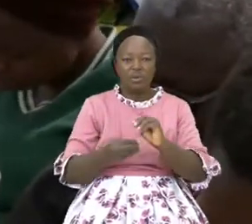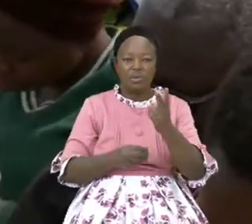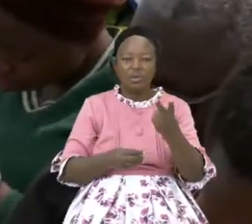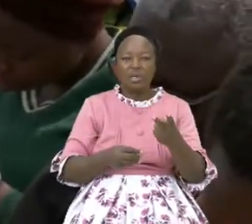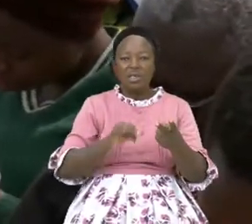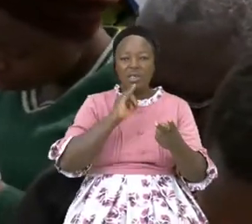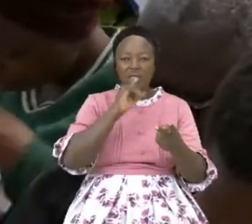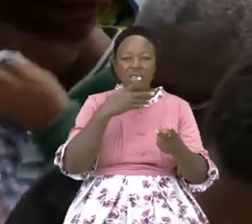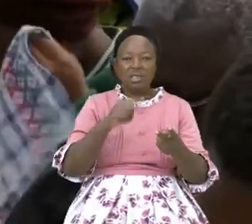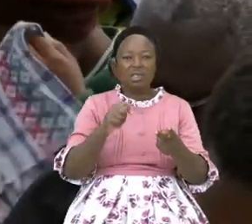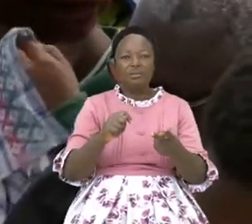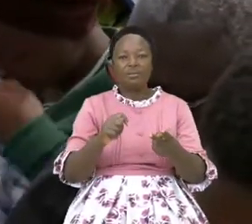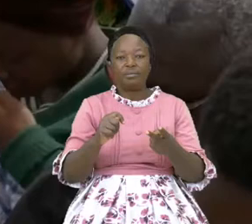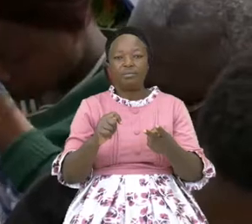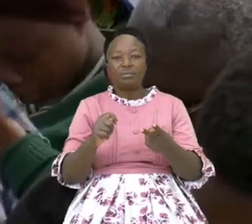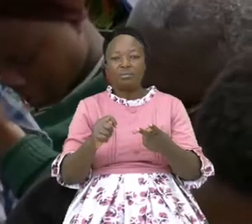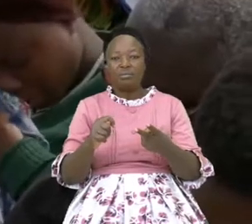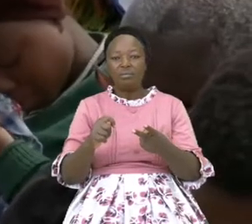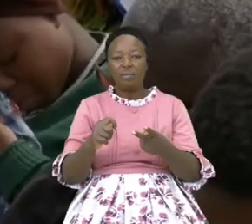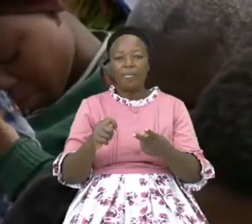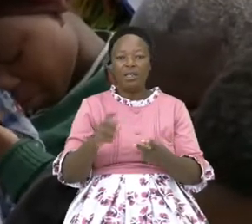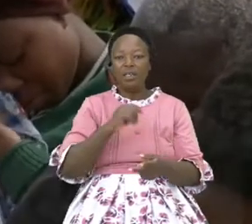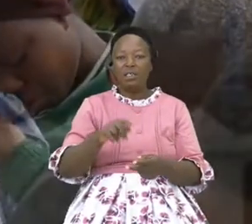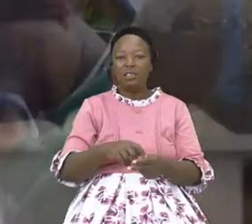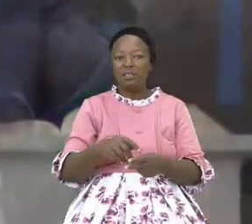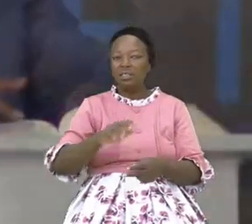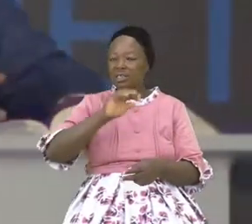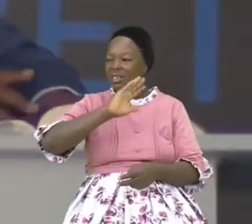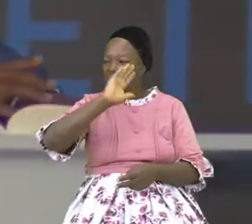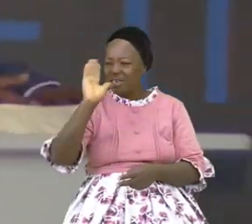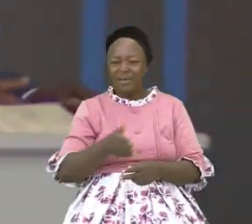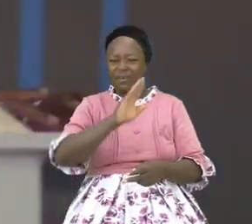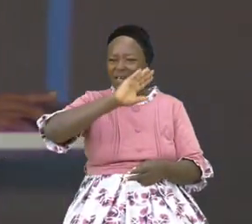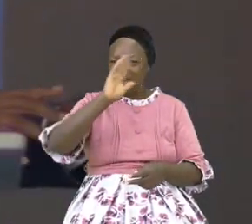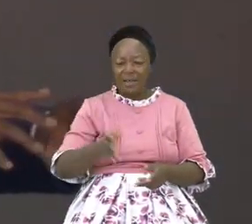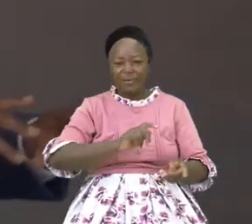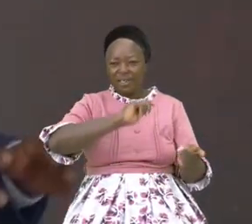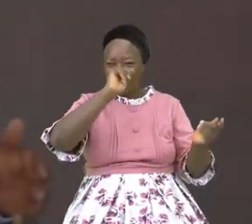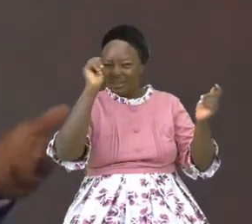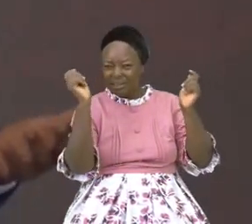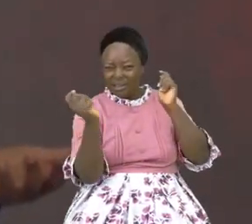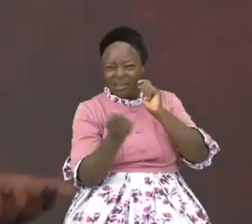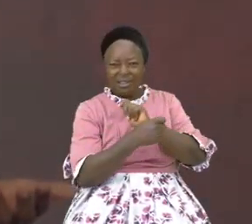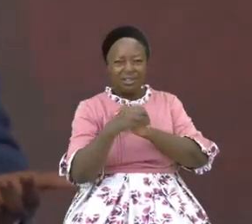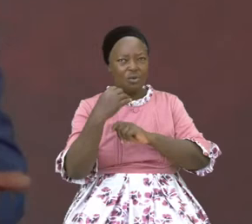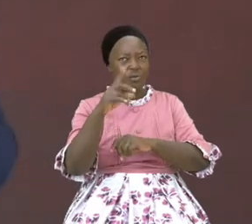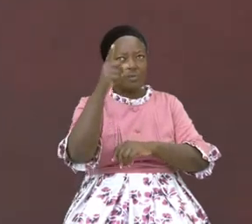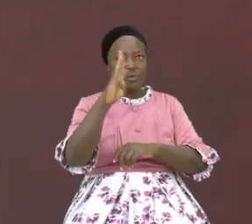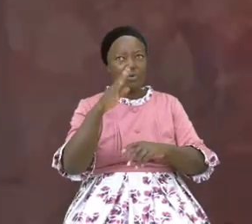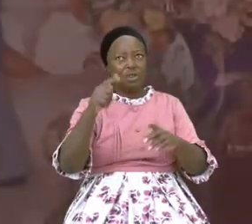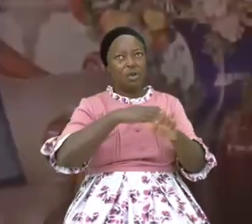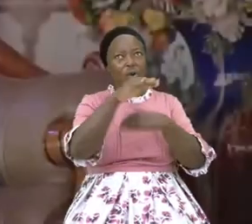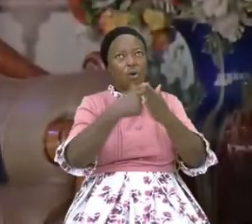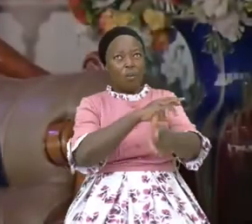the immutability of God, the Almighty. Immutability. It cannot change. You